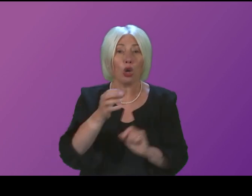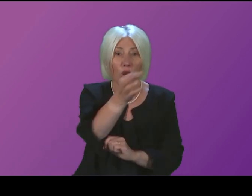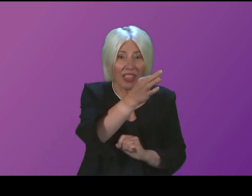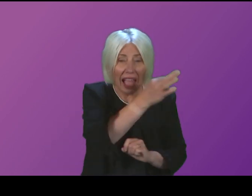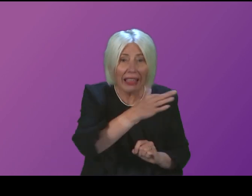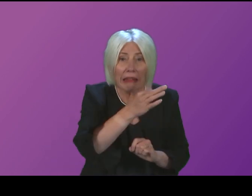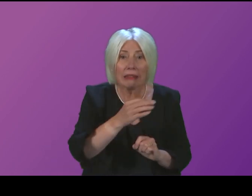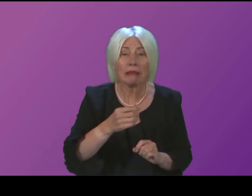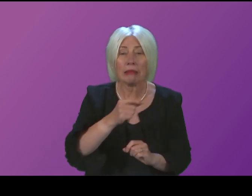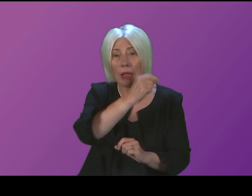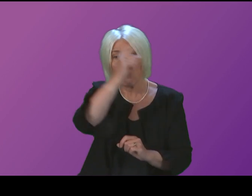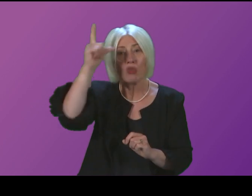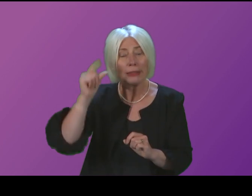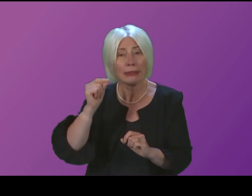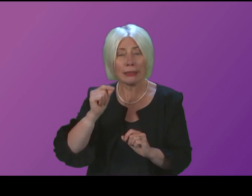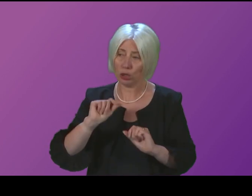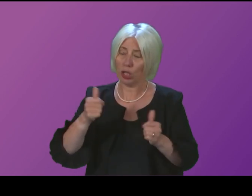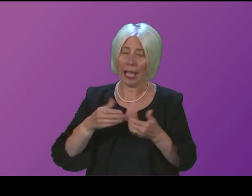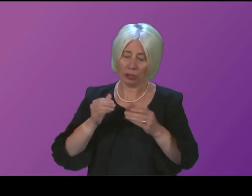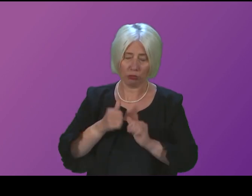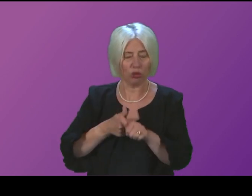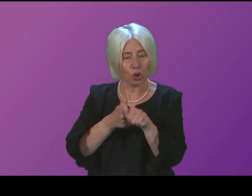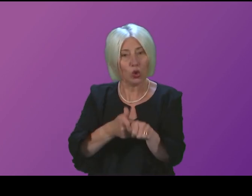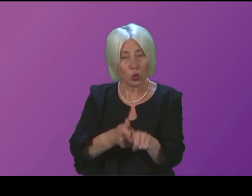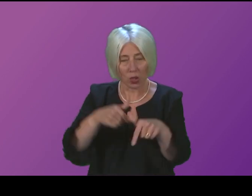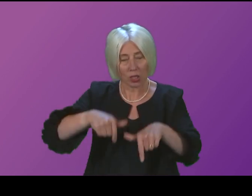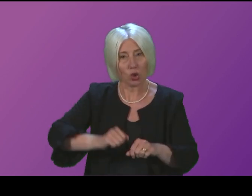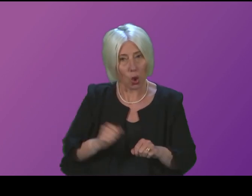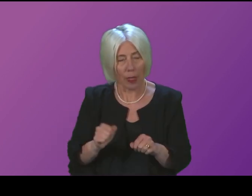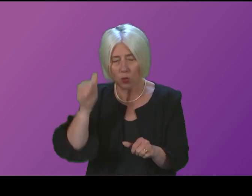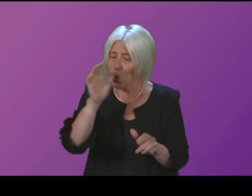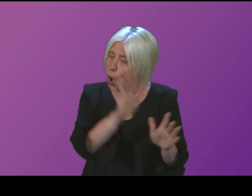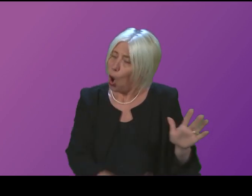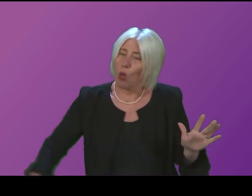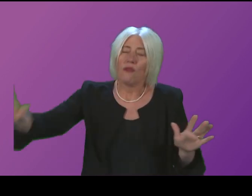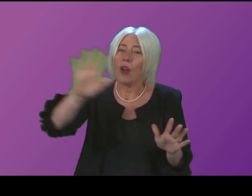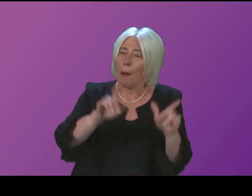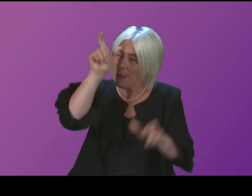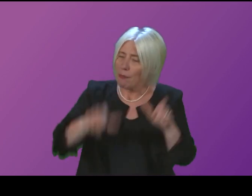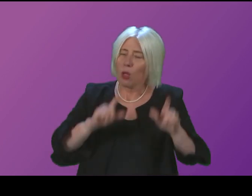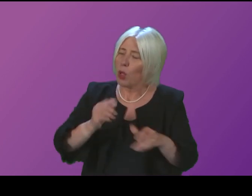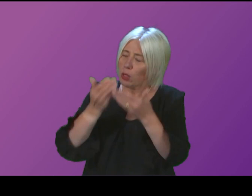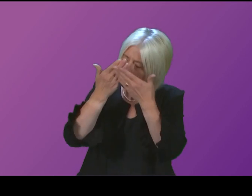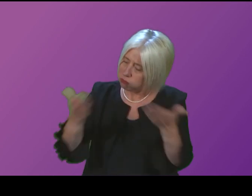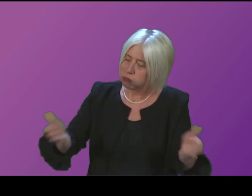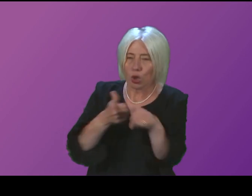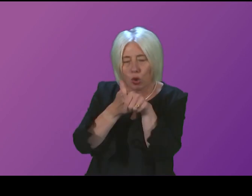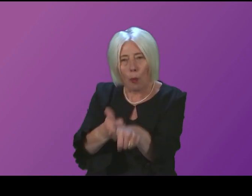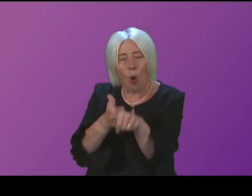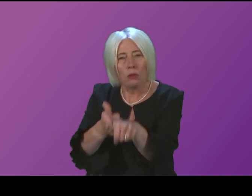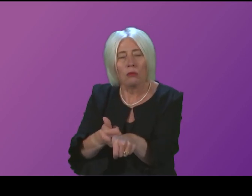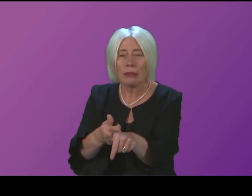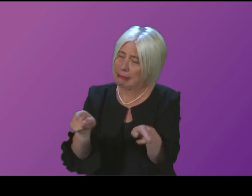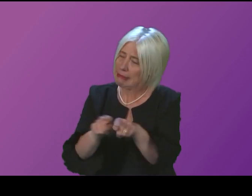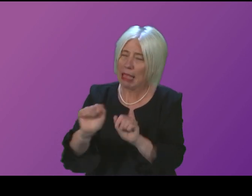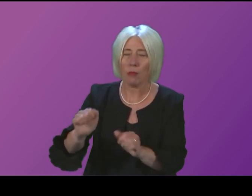Great Steward of Scotland. And I know that people across the country will show you the same support and devotion as they did